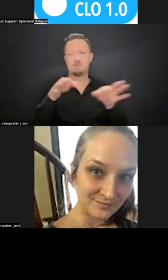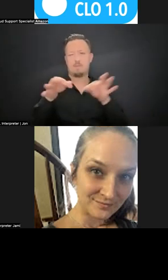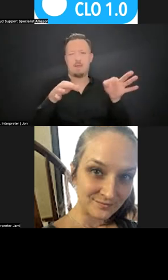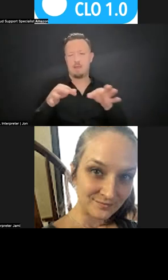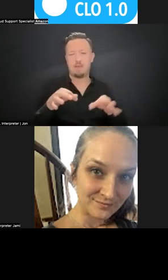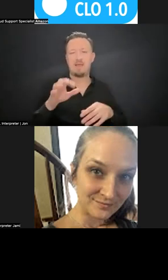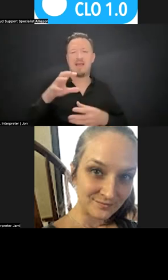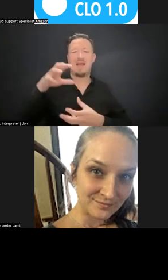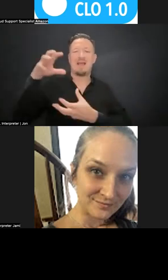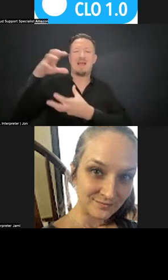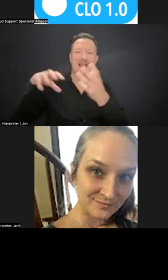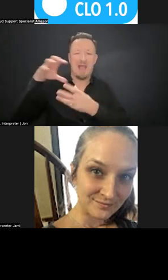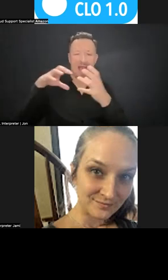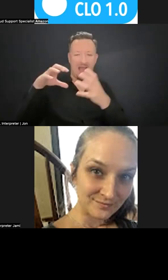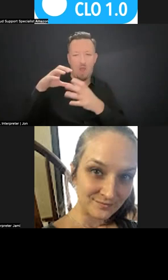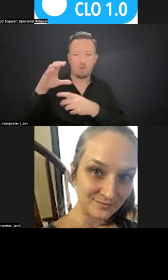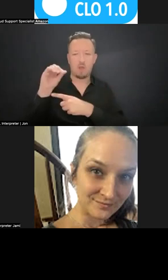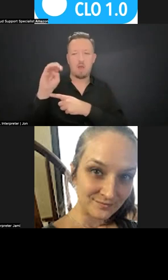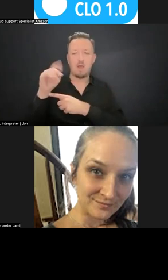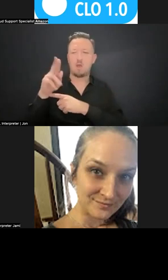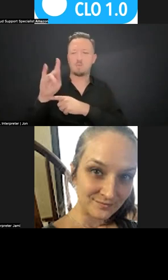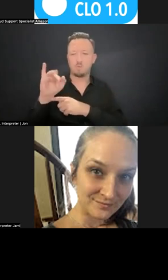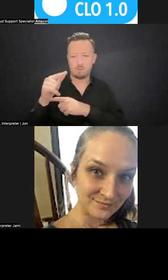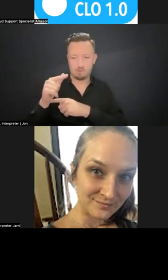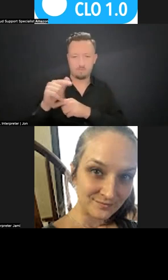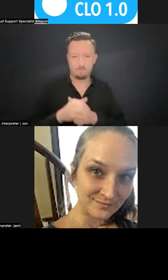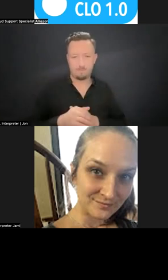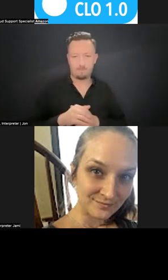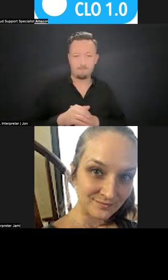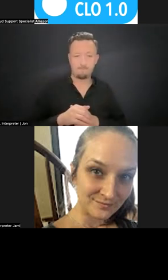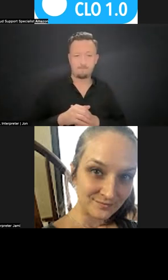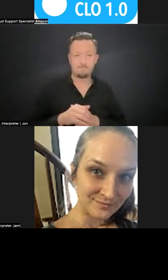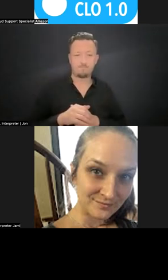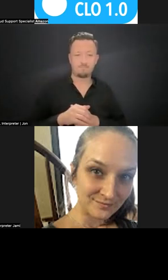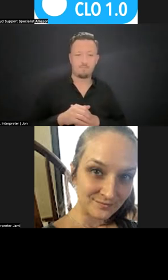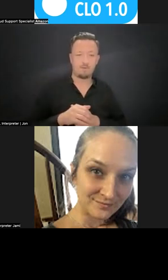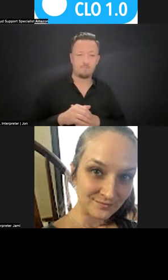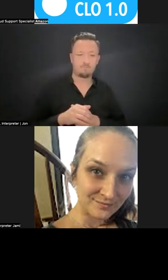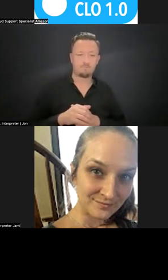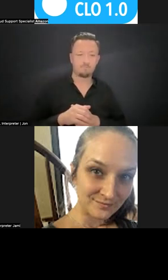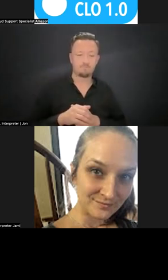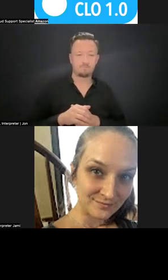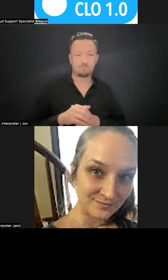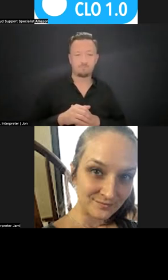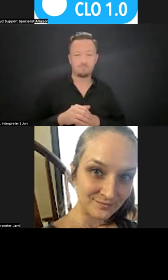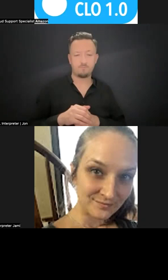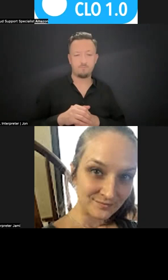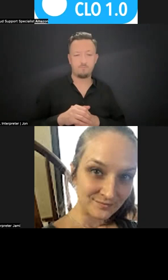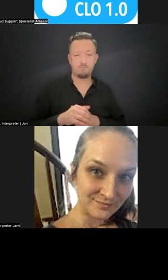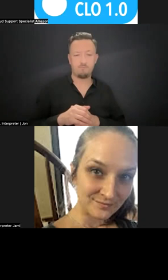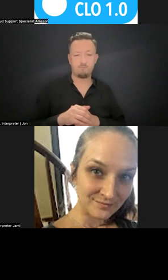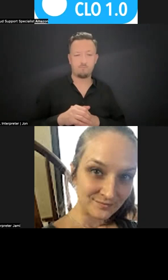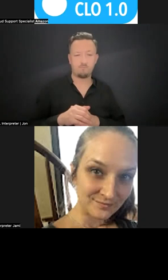let's address cloud computing. So typically what we're going to see is this.